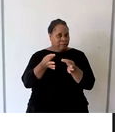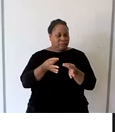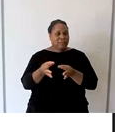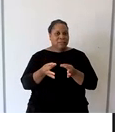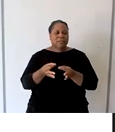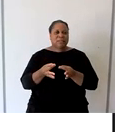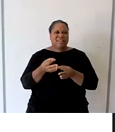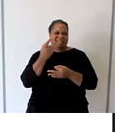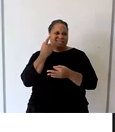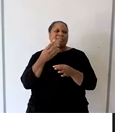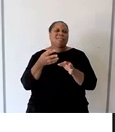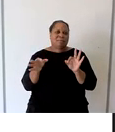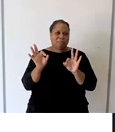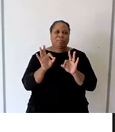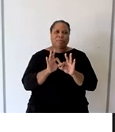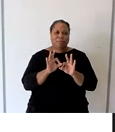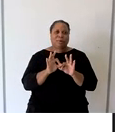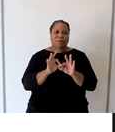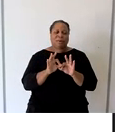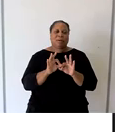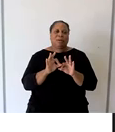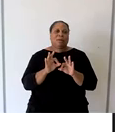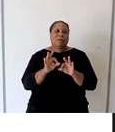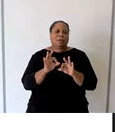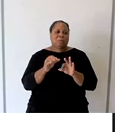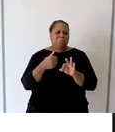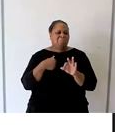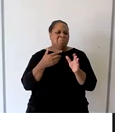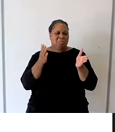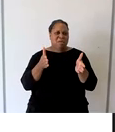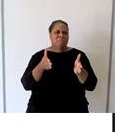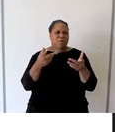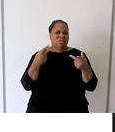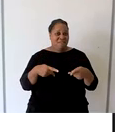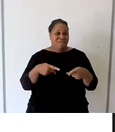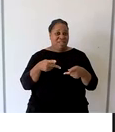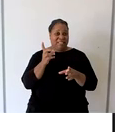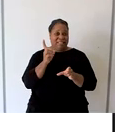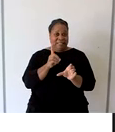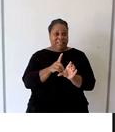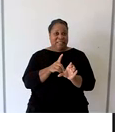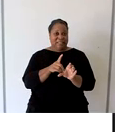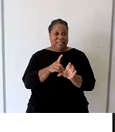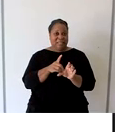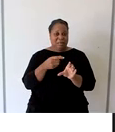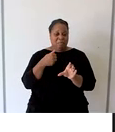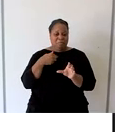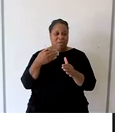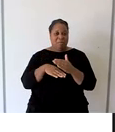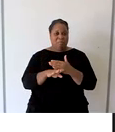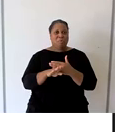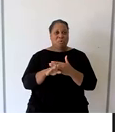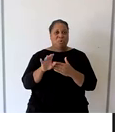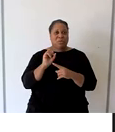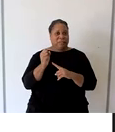because I think it's important to know that as a person with a physical disability who was actually born with her condition,